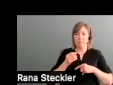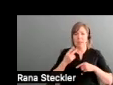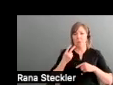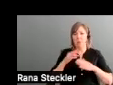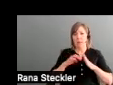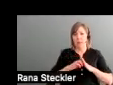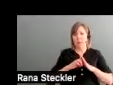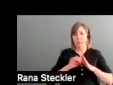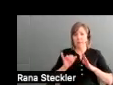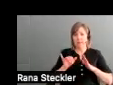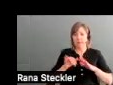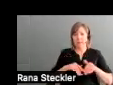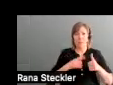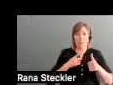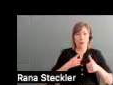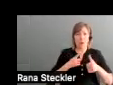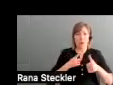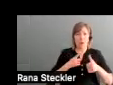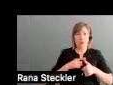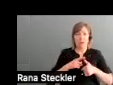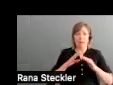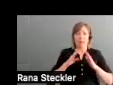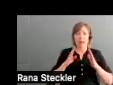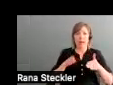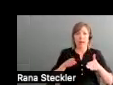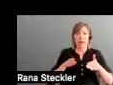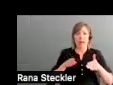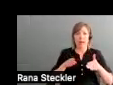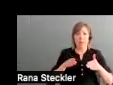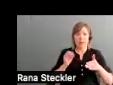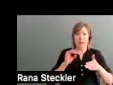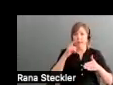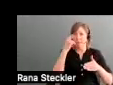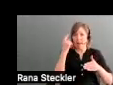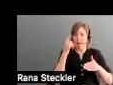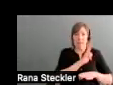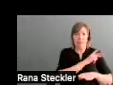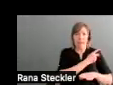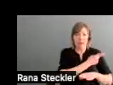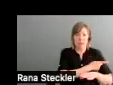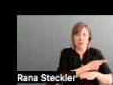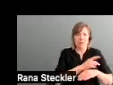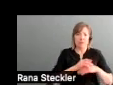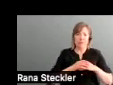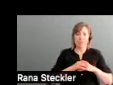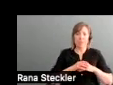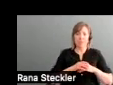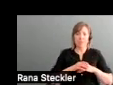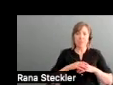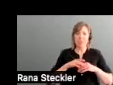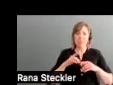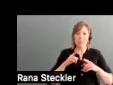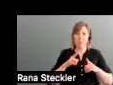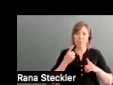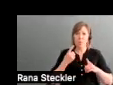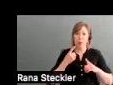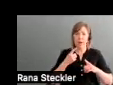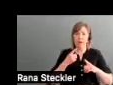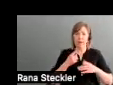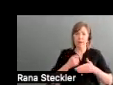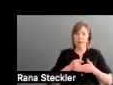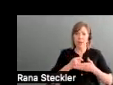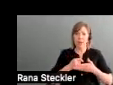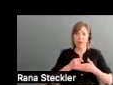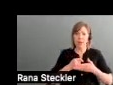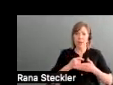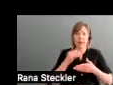of this. So one example is the housing of Black male patients. So a major therapeutic paradigm